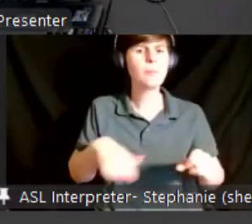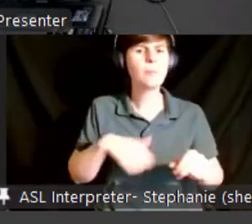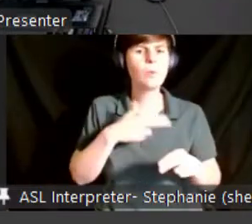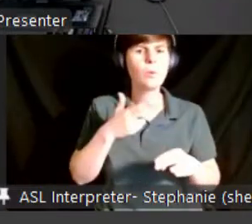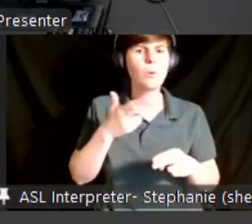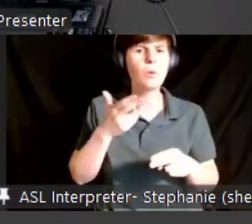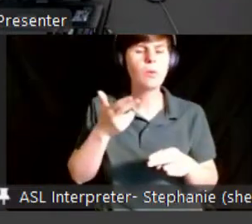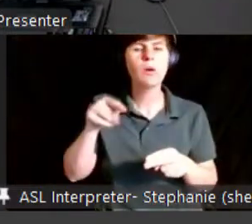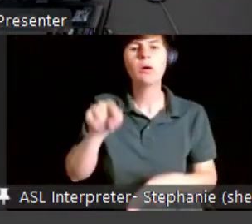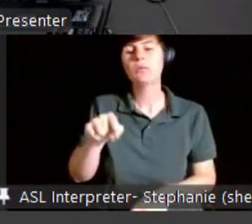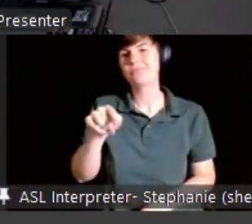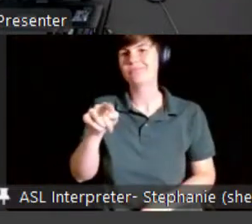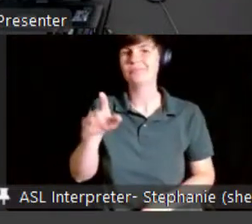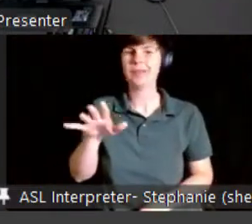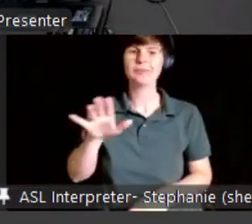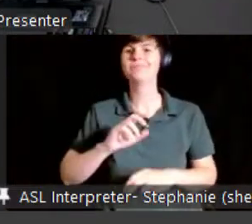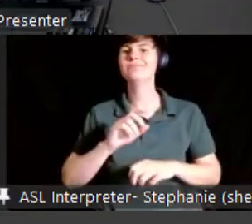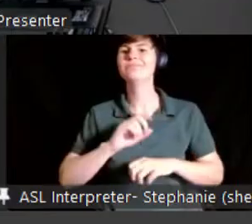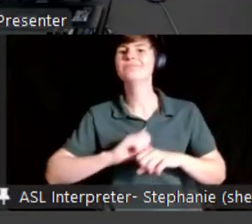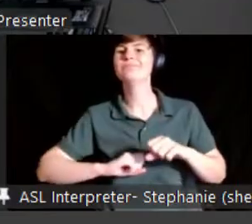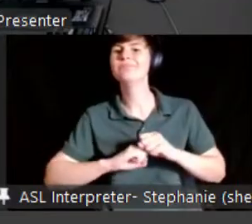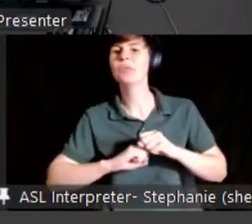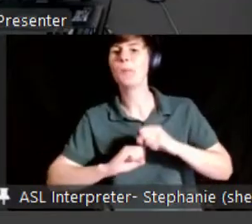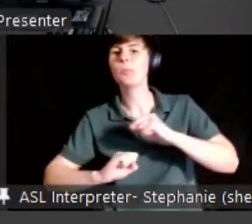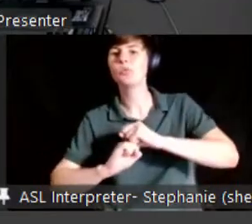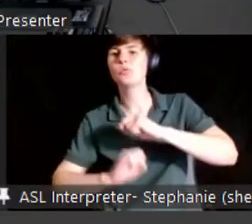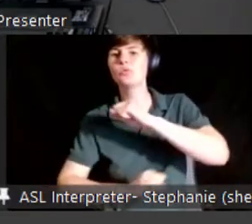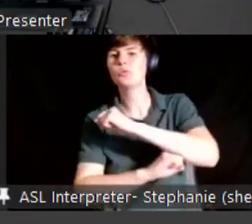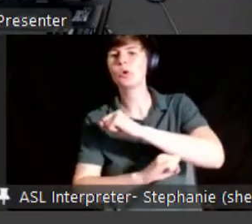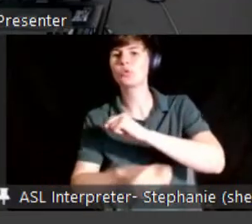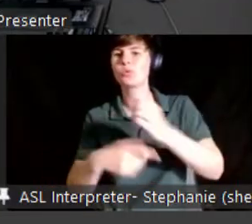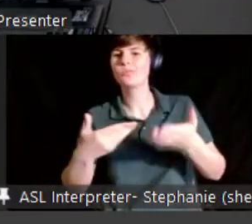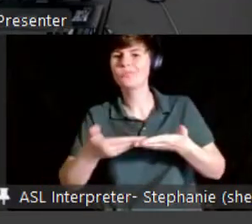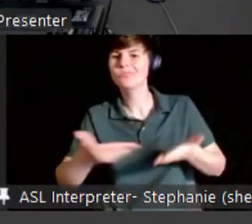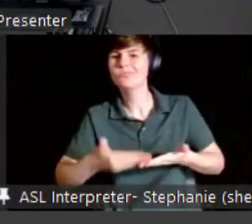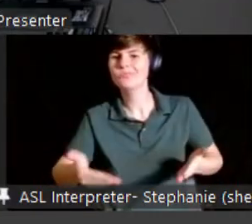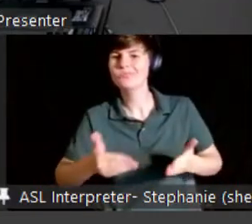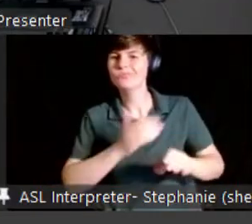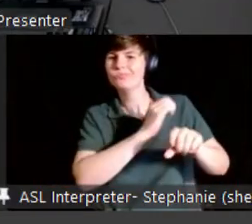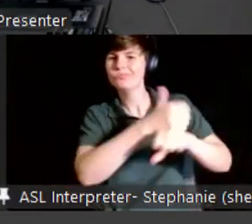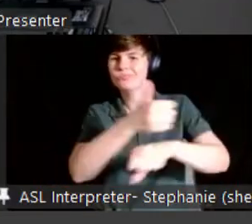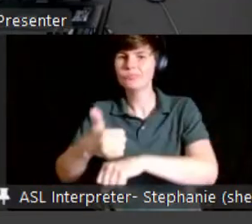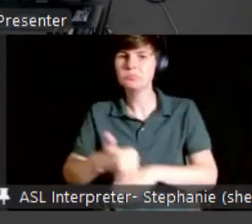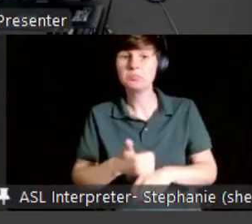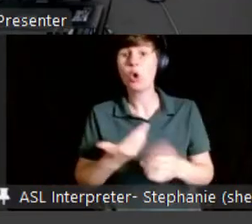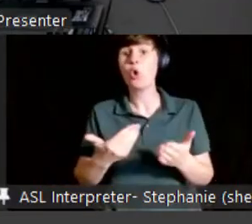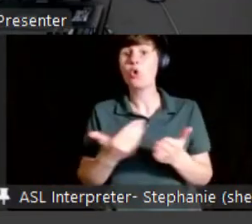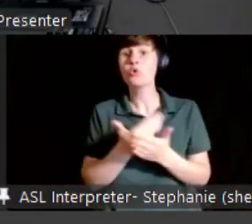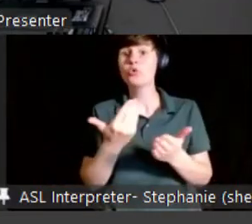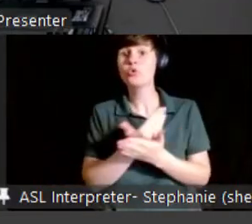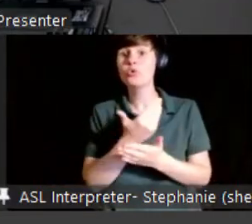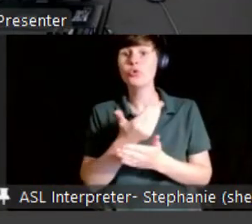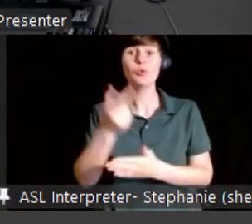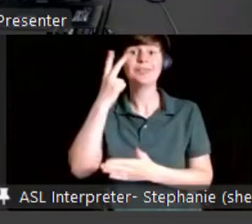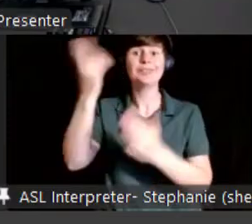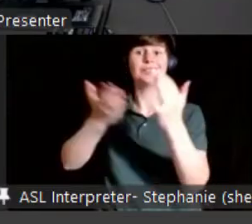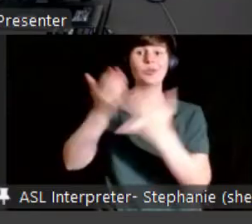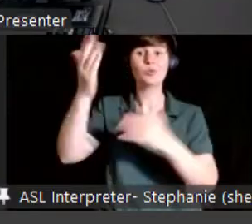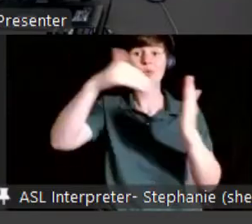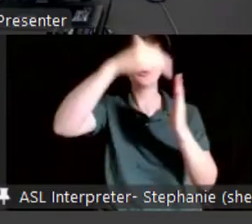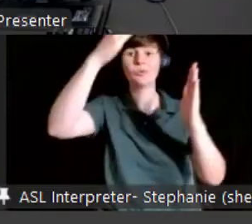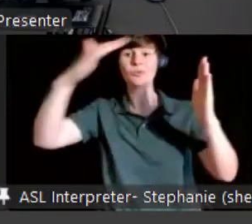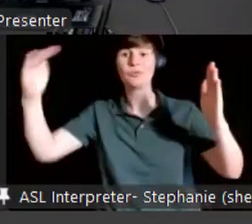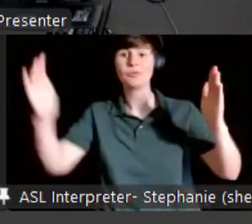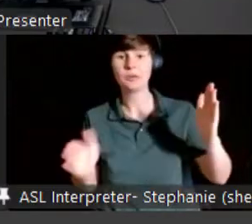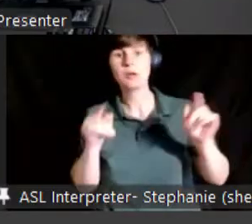are being installed on top of the canopy. This station house gets a new translucent canopy as part of the project. And so these purlins are what that new